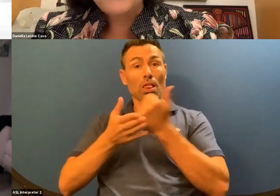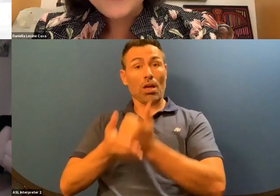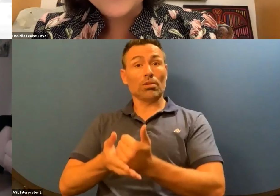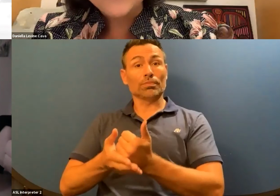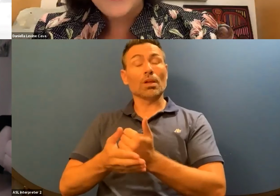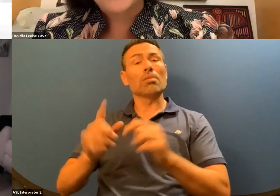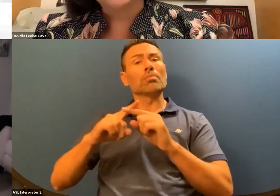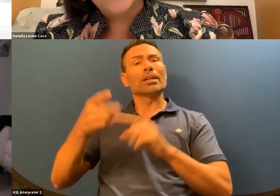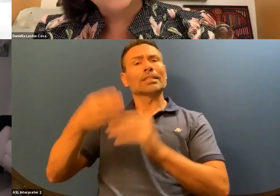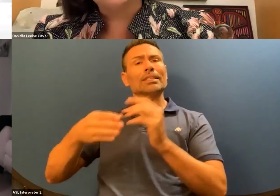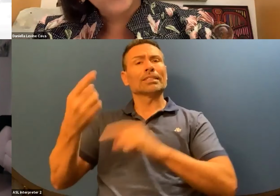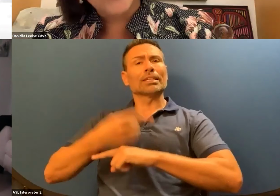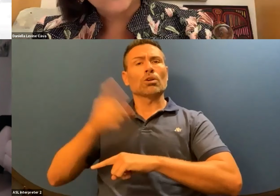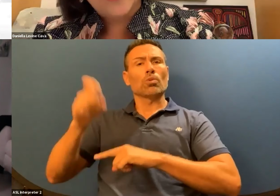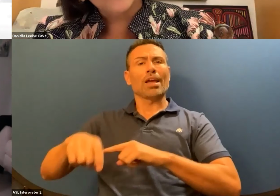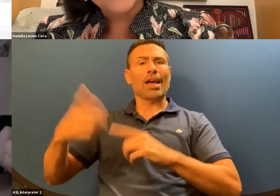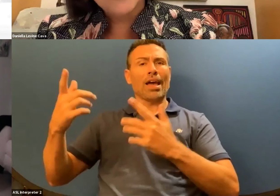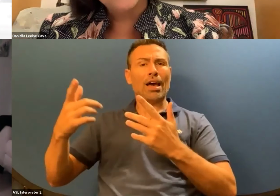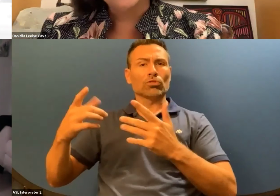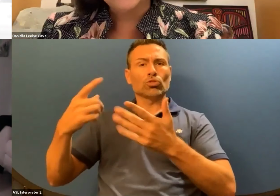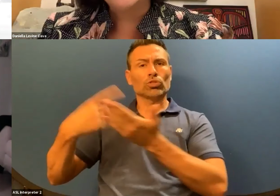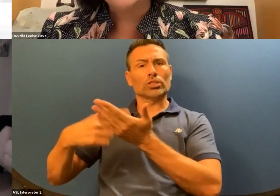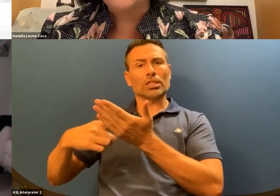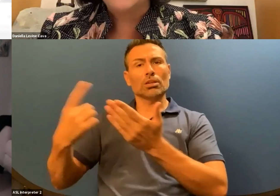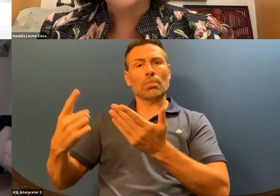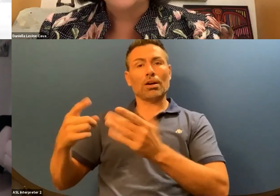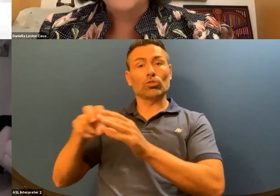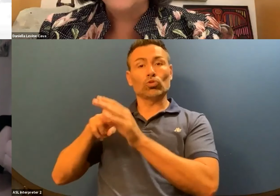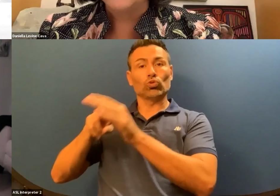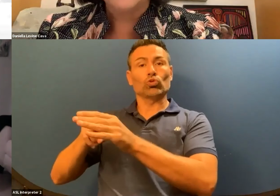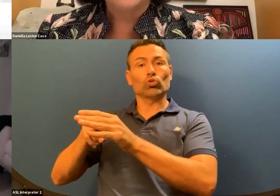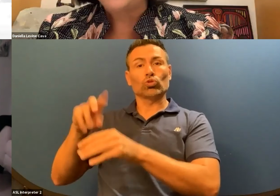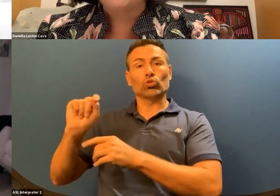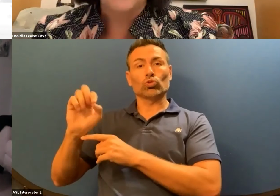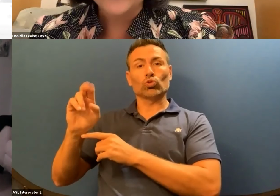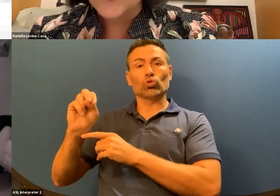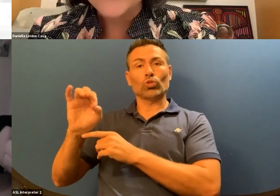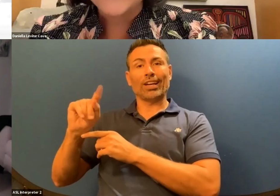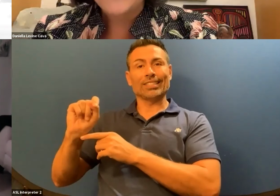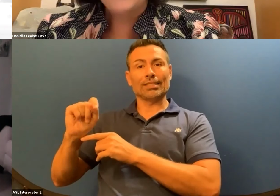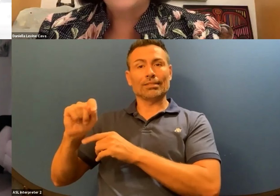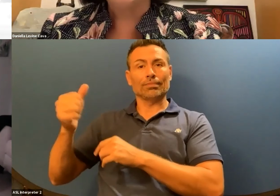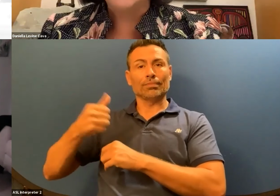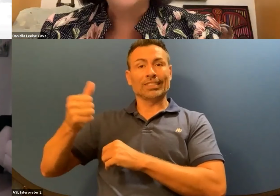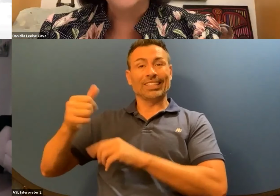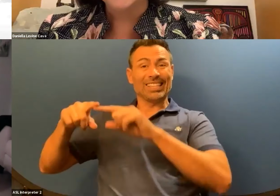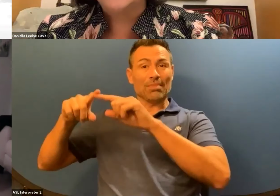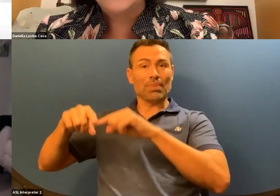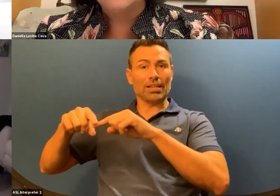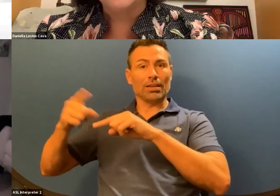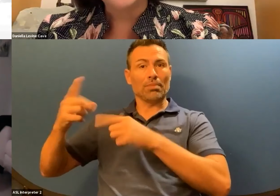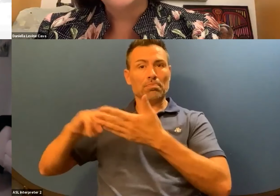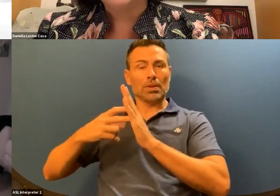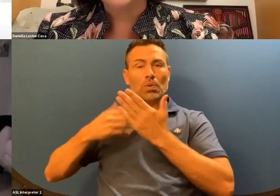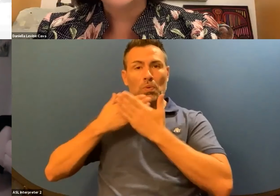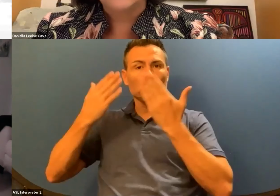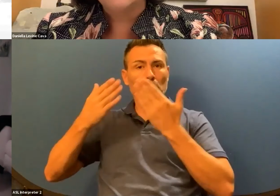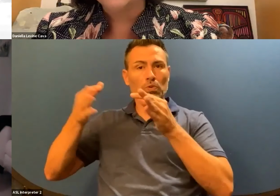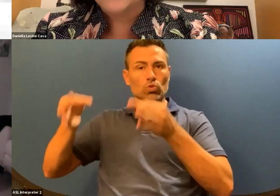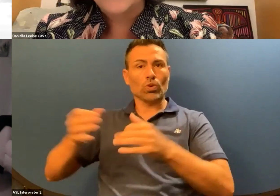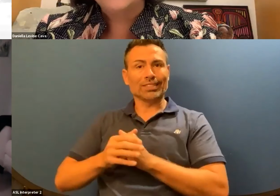transit dependent as well as choice riders. So transit dependent are the people that have no choice and they're getting to work late. They're sitting